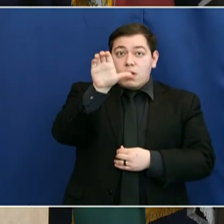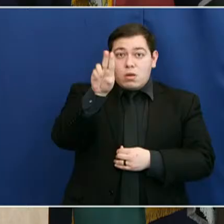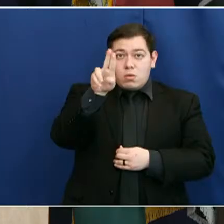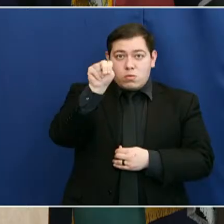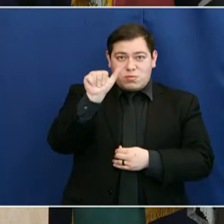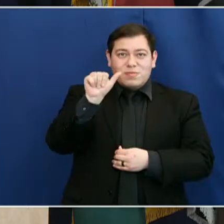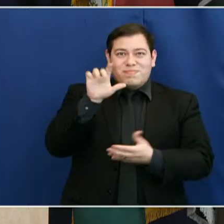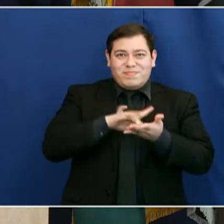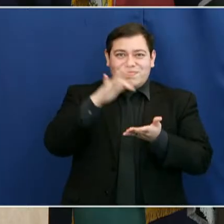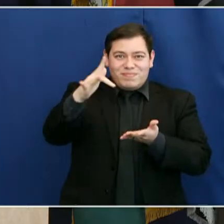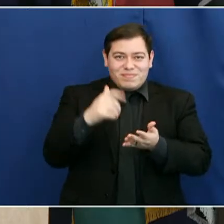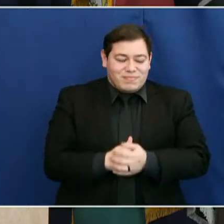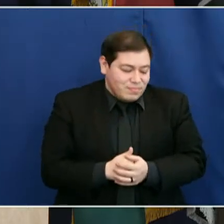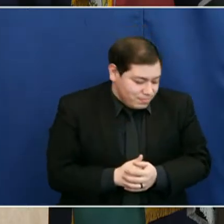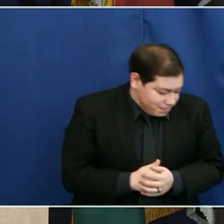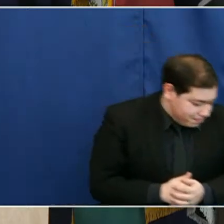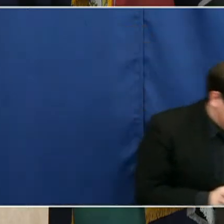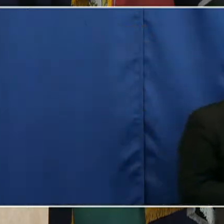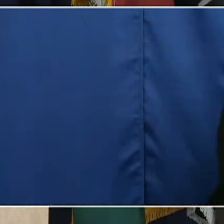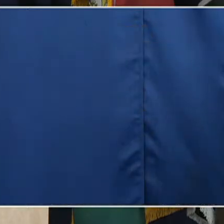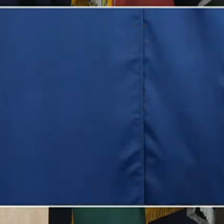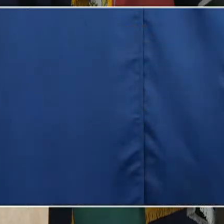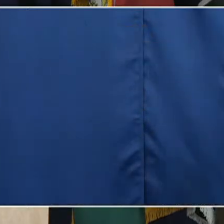www.coronavirus-sd.com/vacuna. Muchísimas gracias.